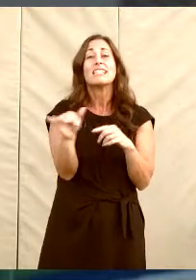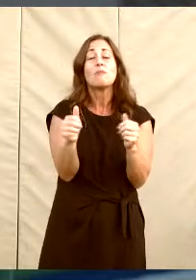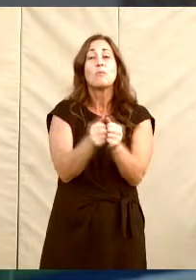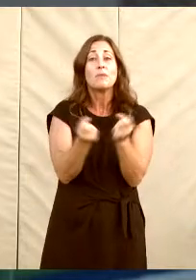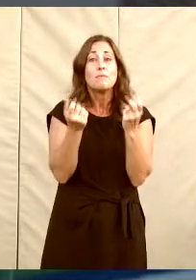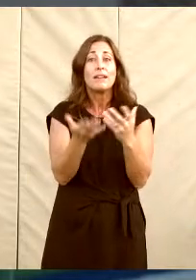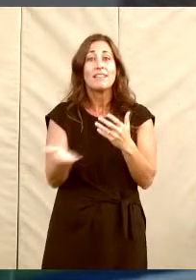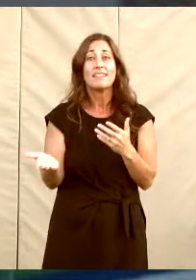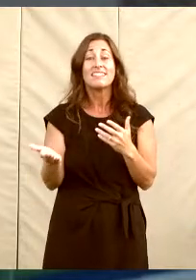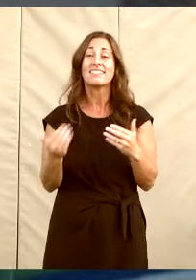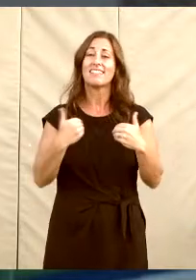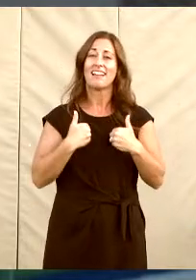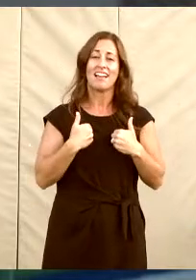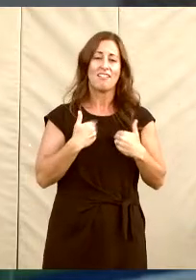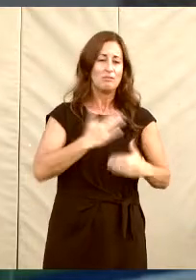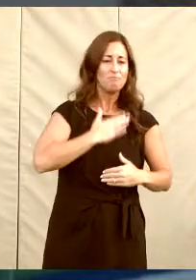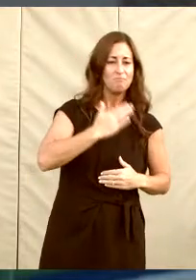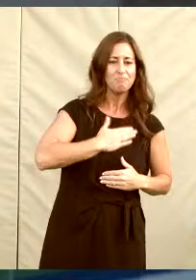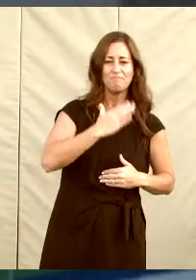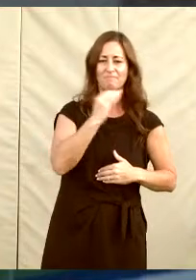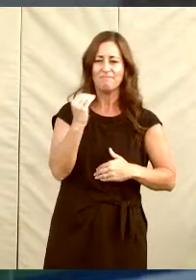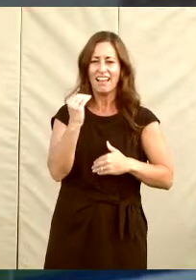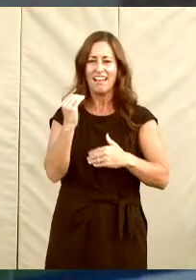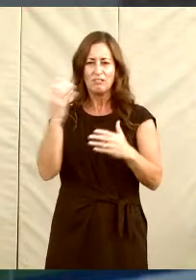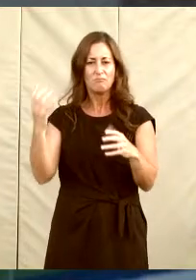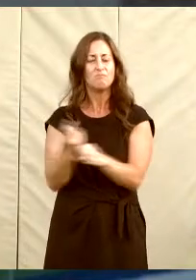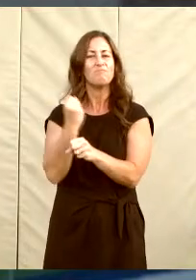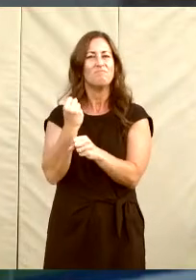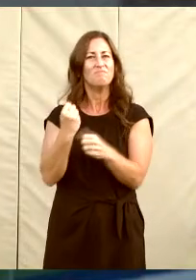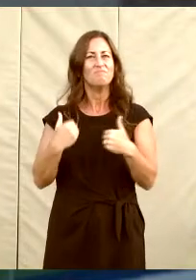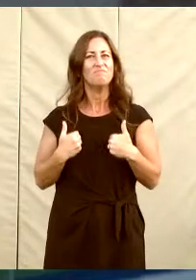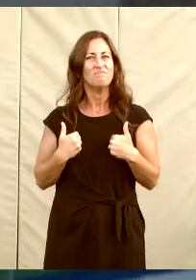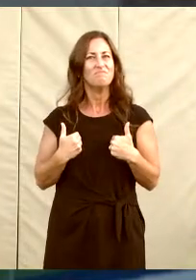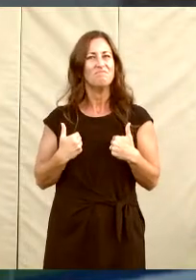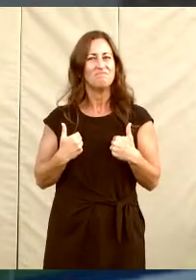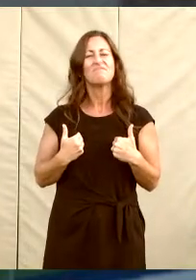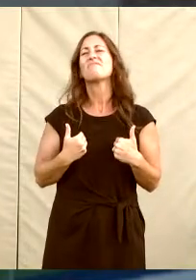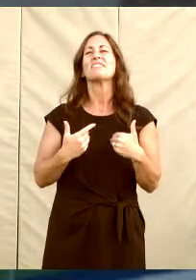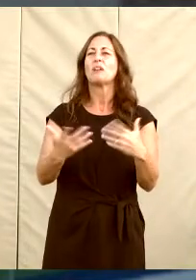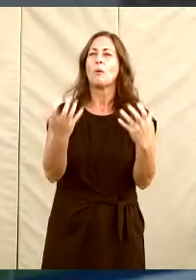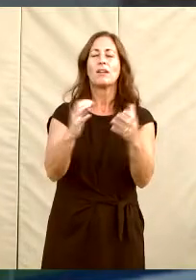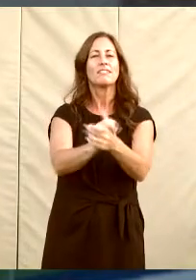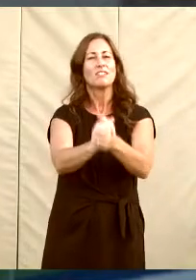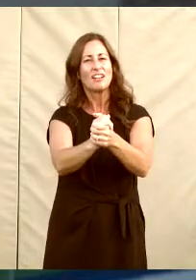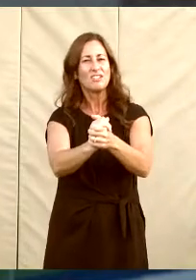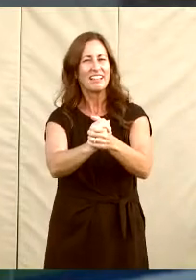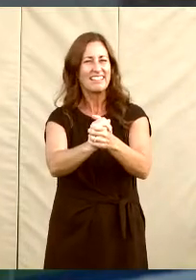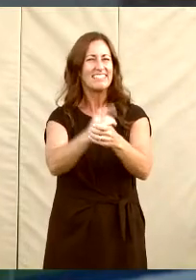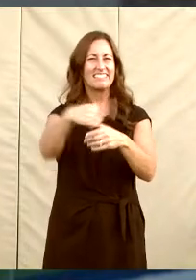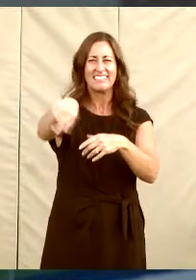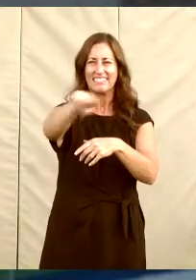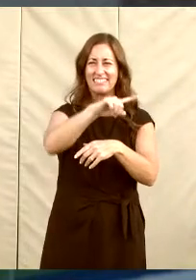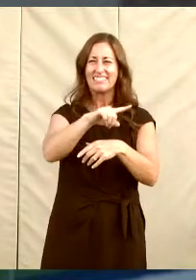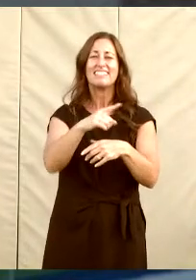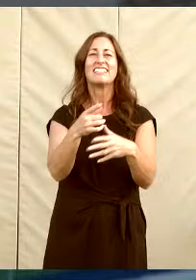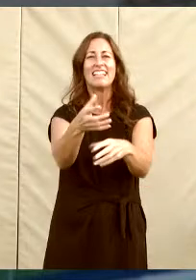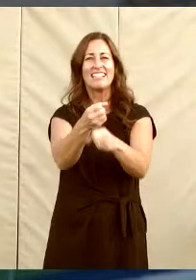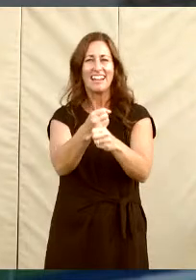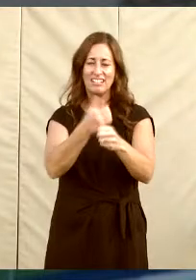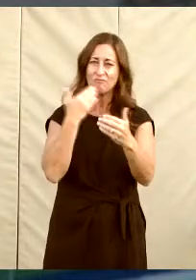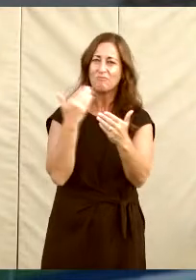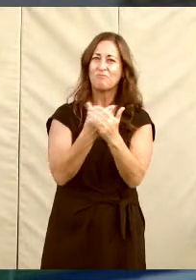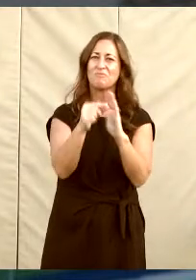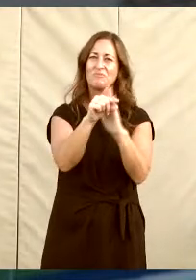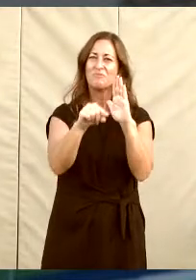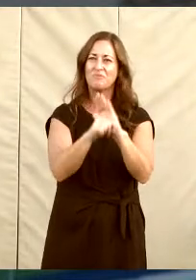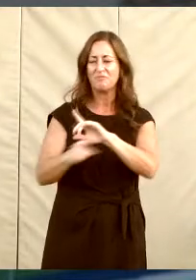the joys and the victories. And so I just don't want to congratulate my classmates on getting the necessary grades and attendance to